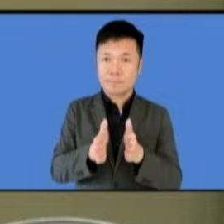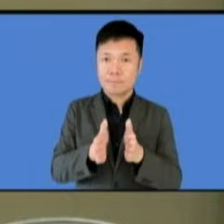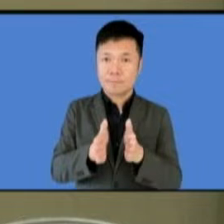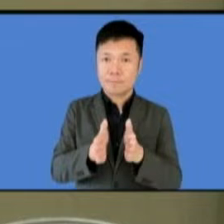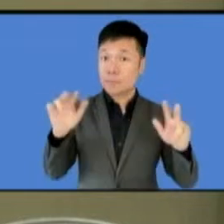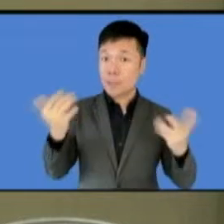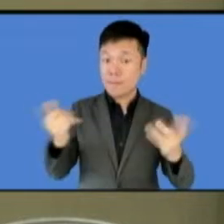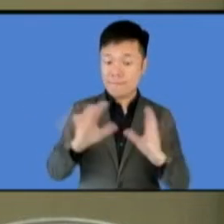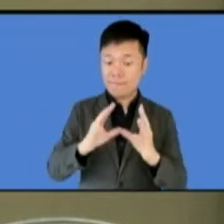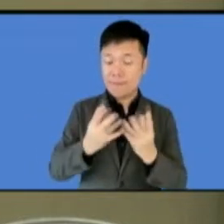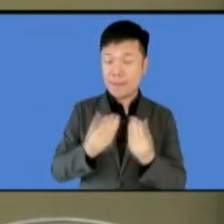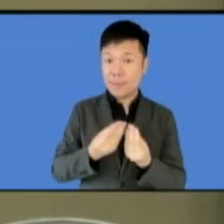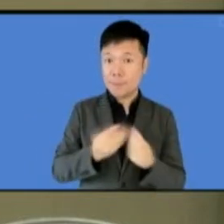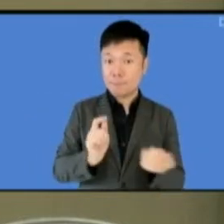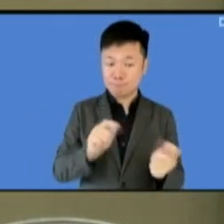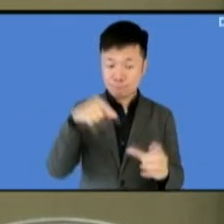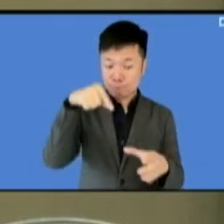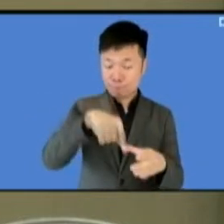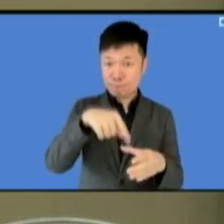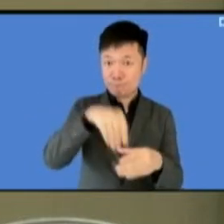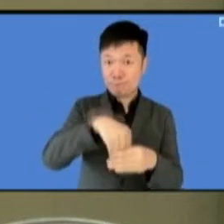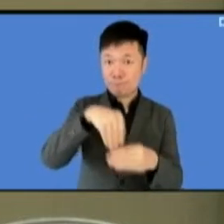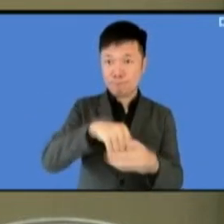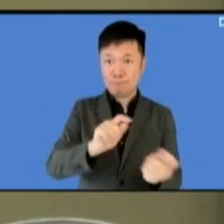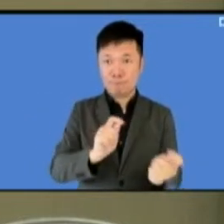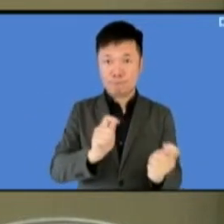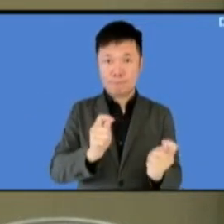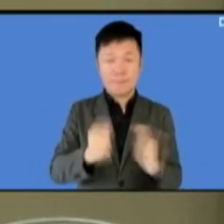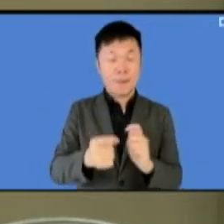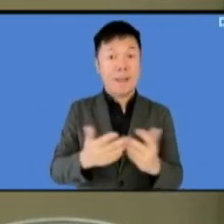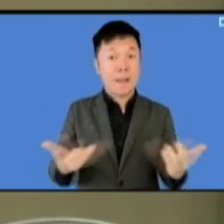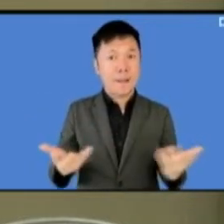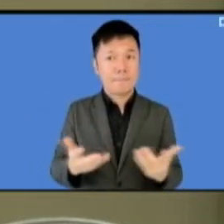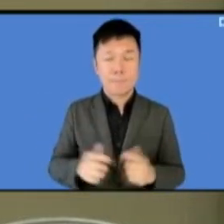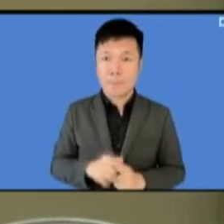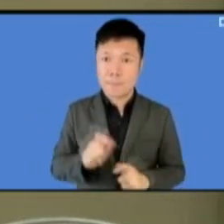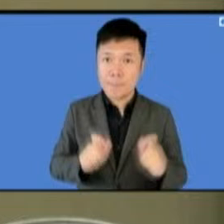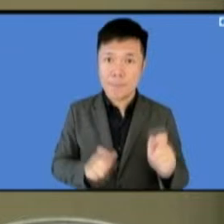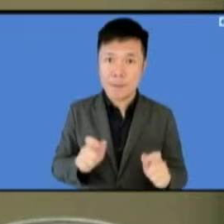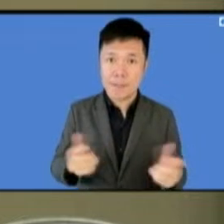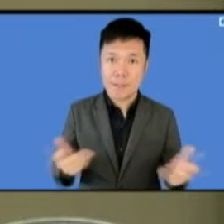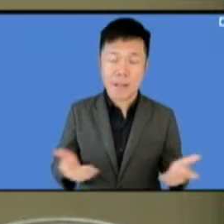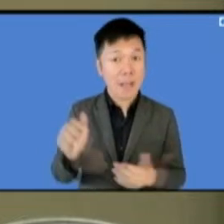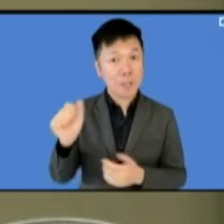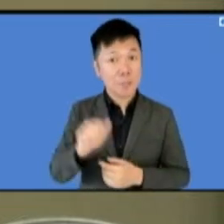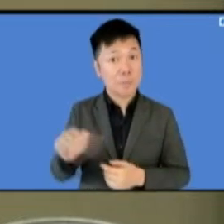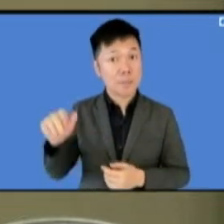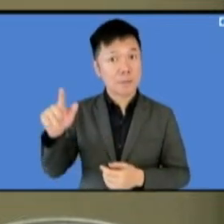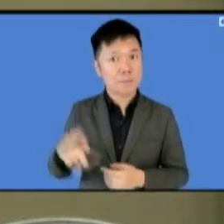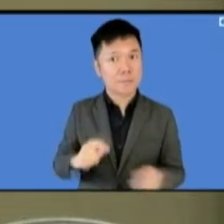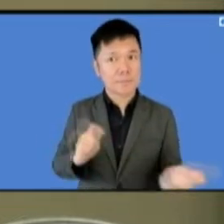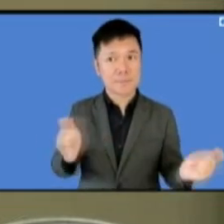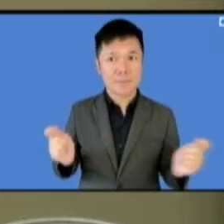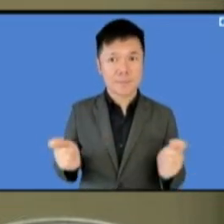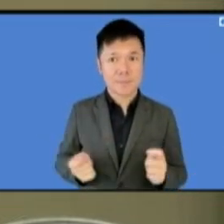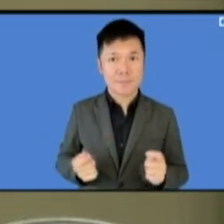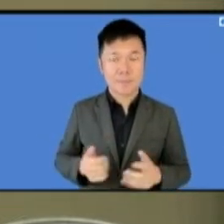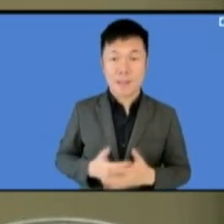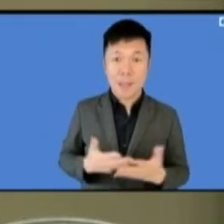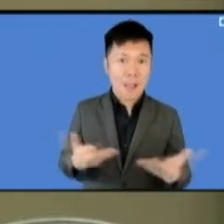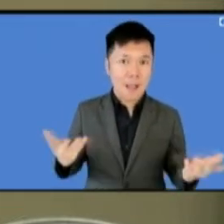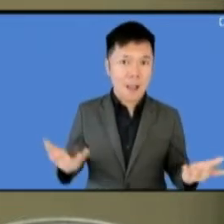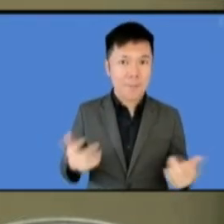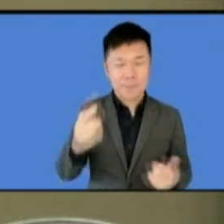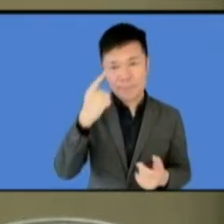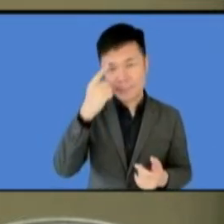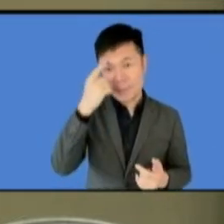are reshaping intergenerational living arrangements across Asia and the Pacific. And what innovative caregiving